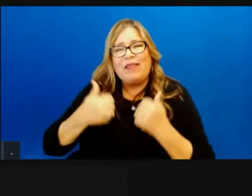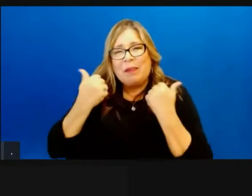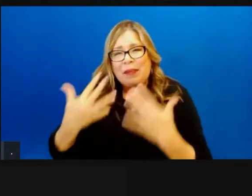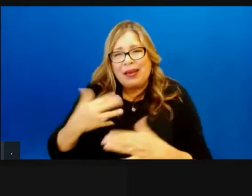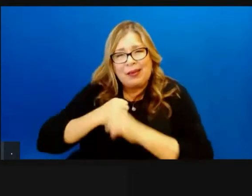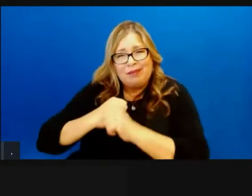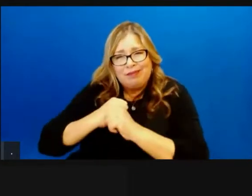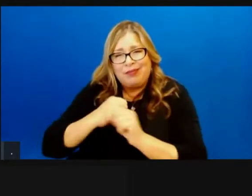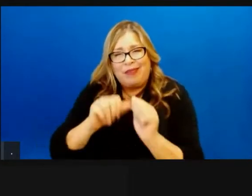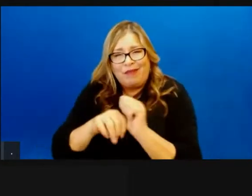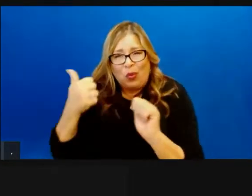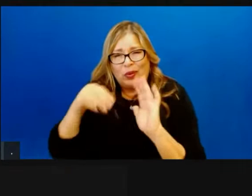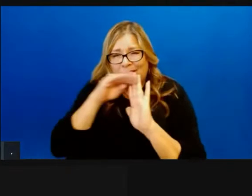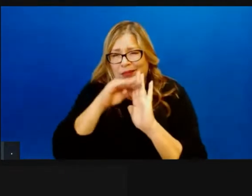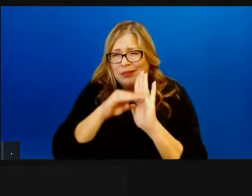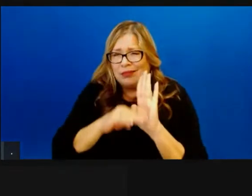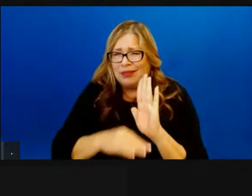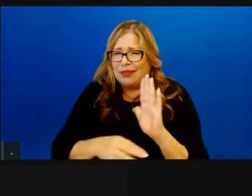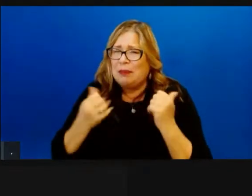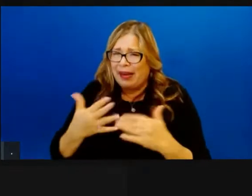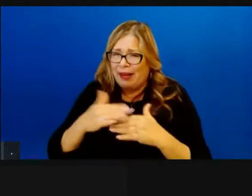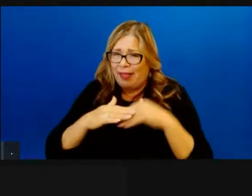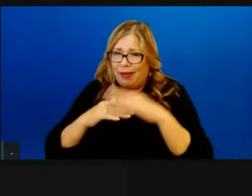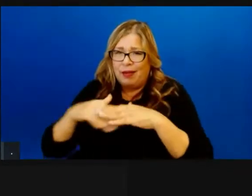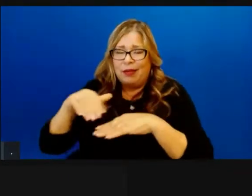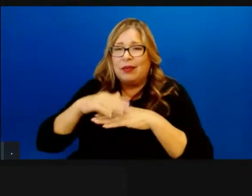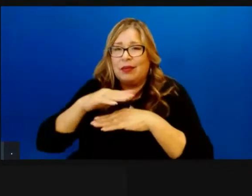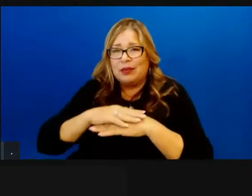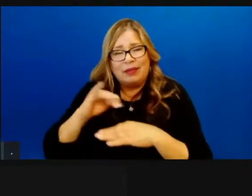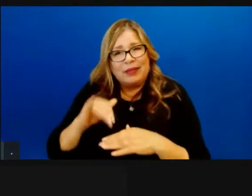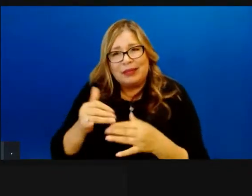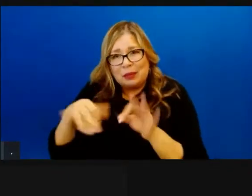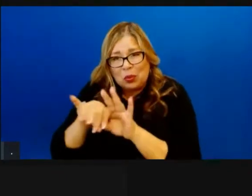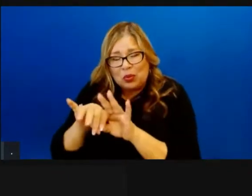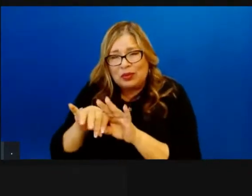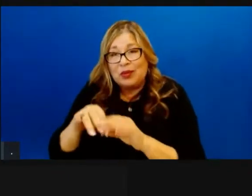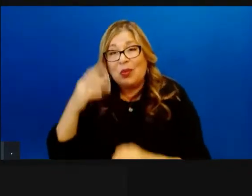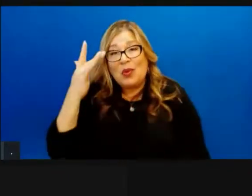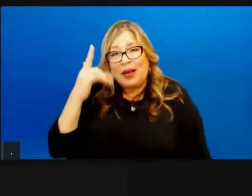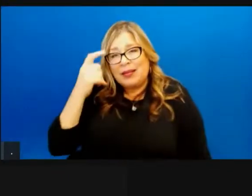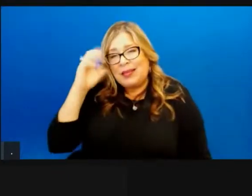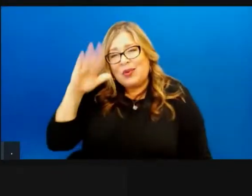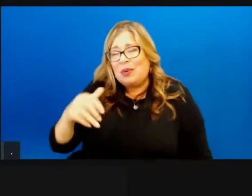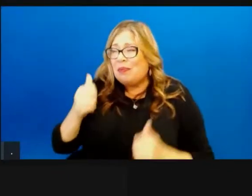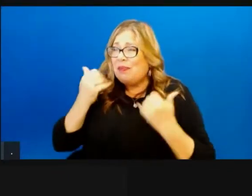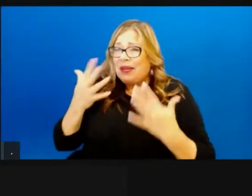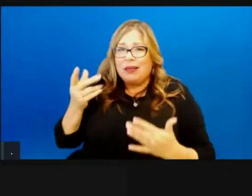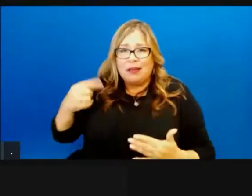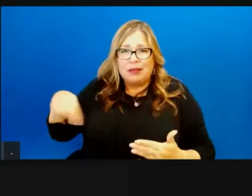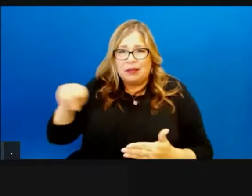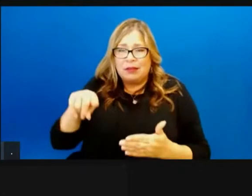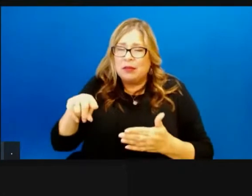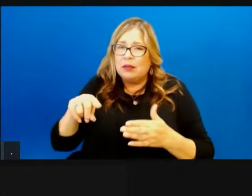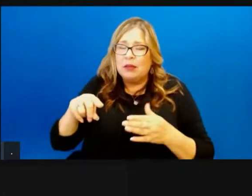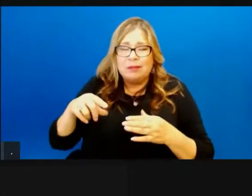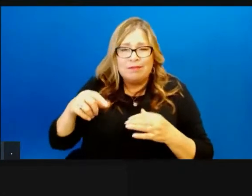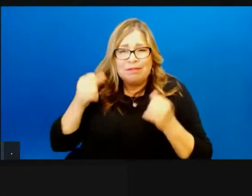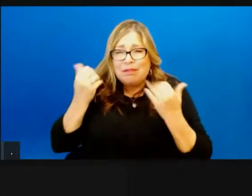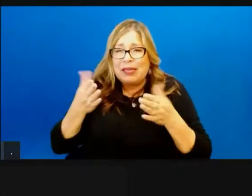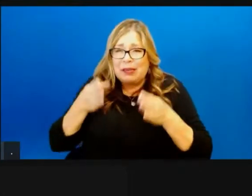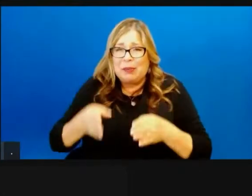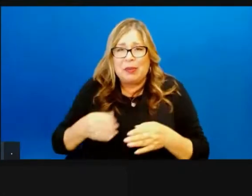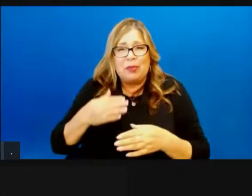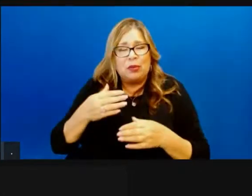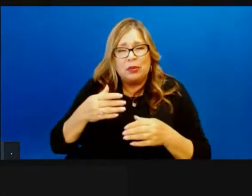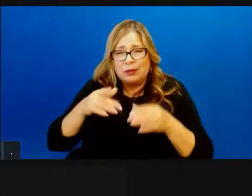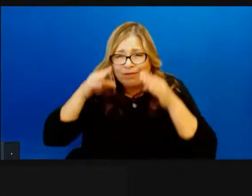of focus because so many people have spent tireless hours making sure schools are safe, not just focusing